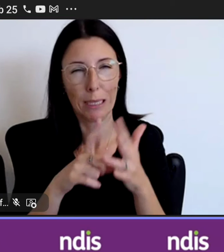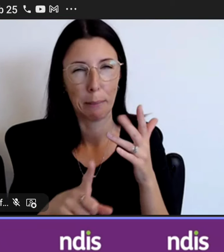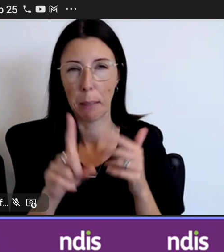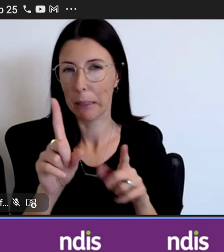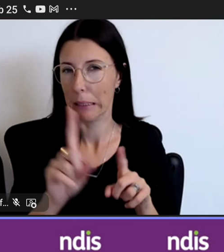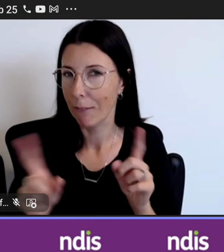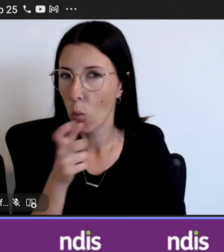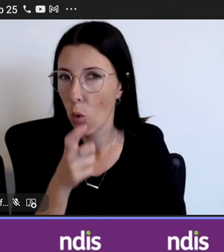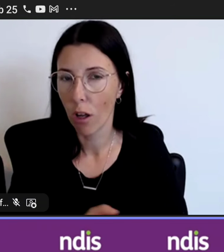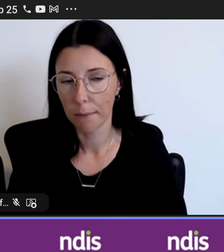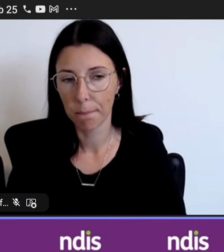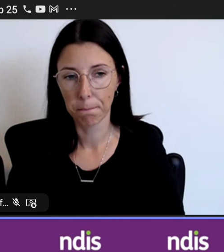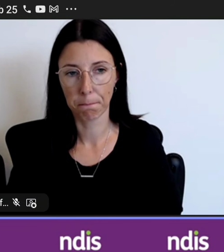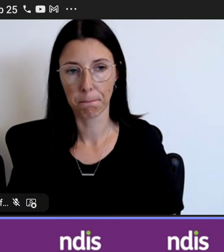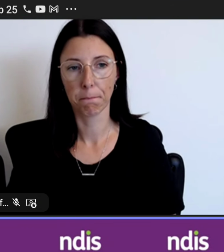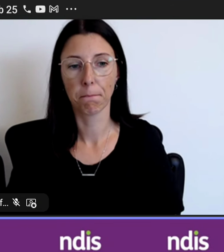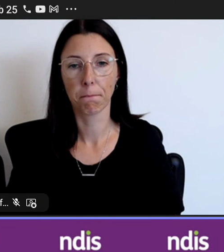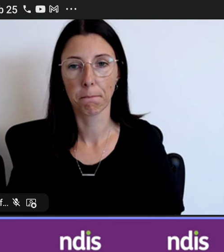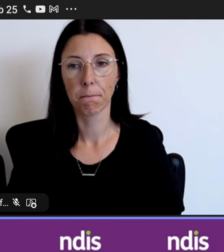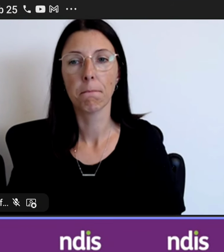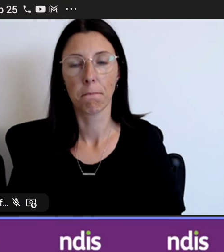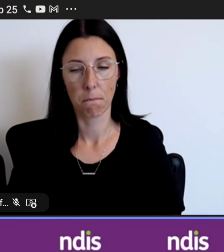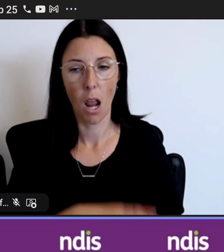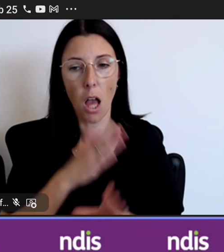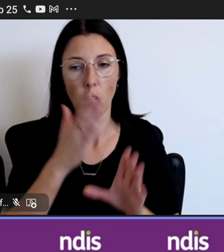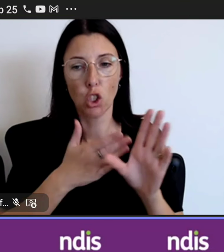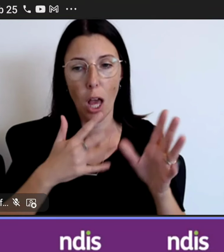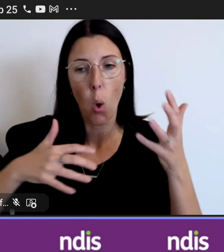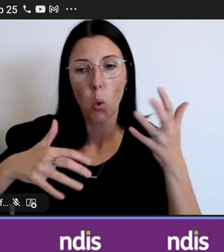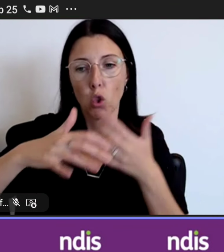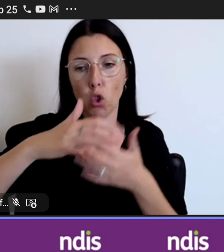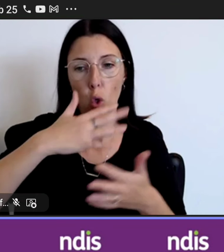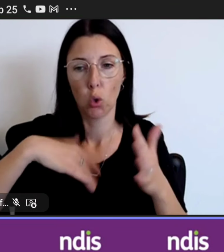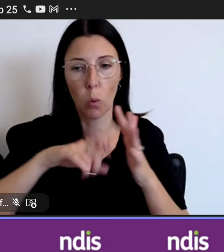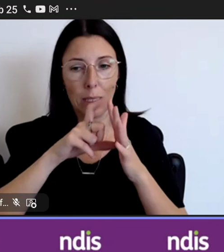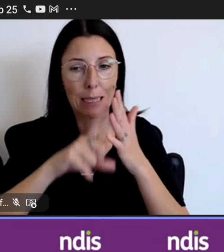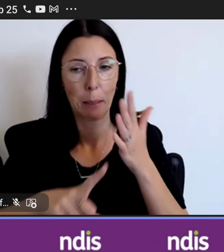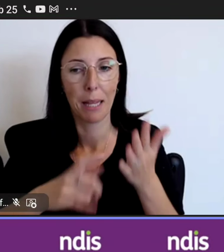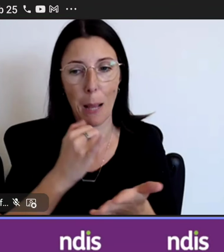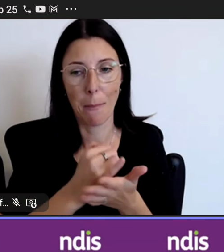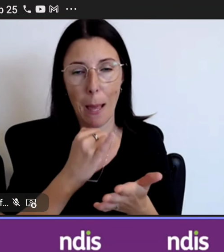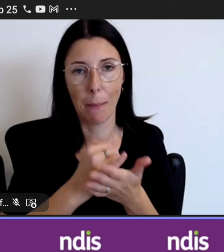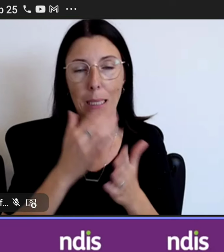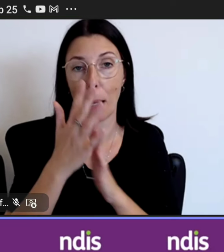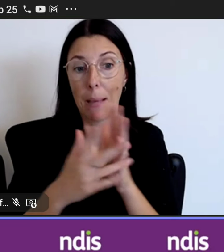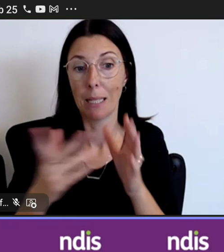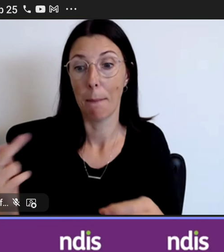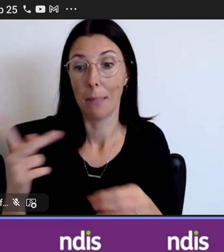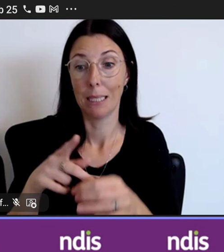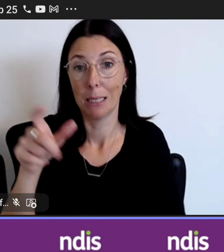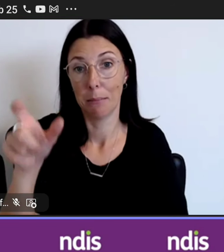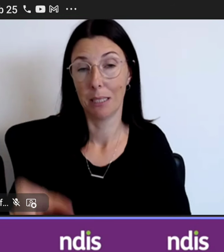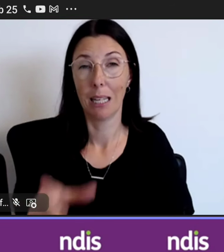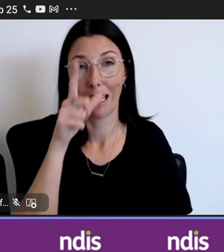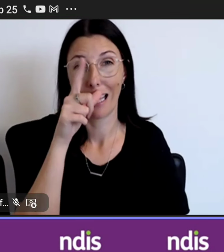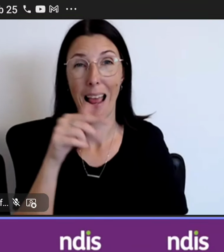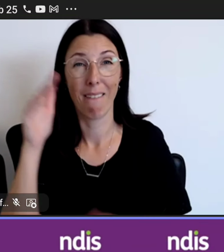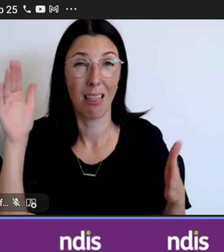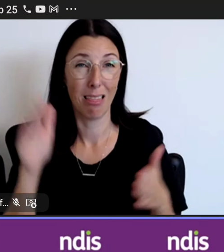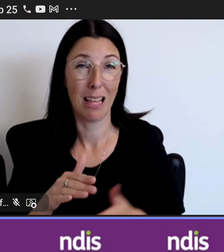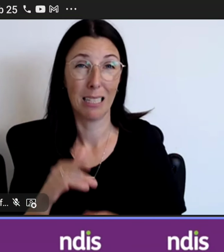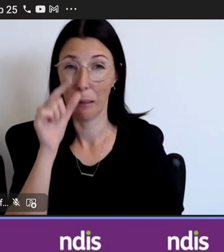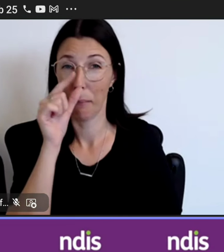Okay, sure. So psychosocial disability impairments can result in the participant having a reduced capacity to